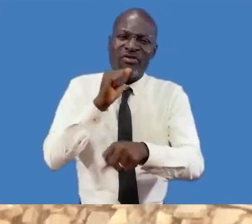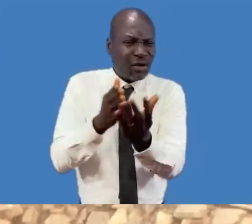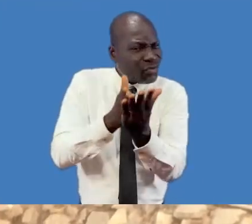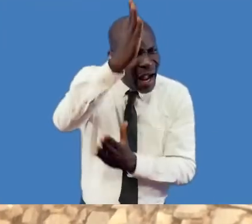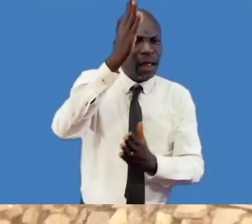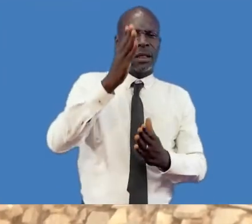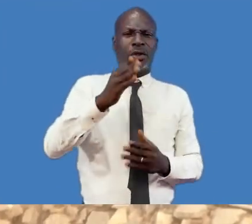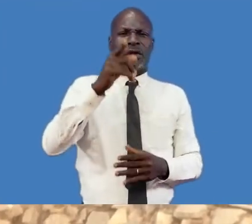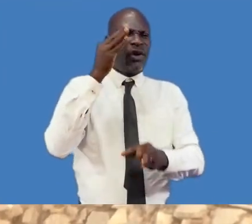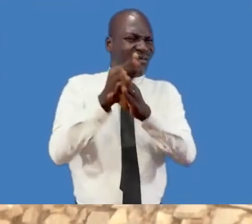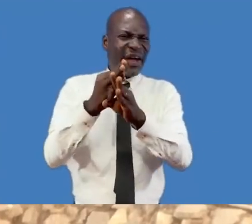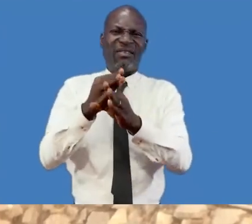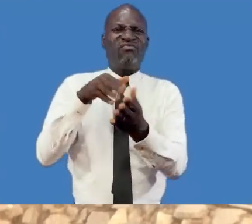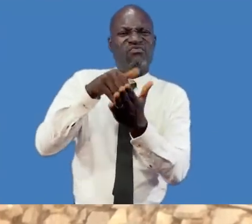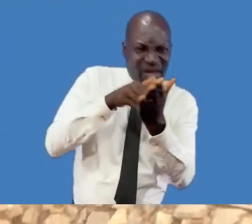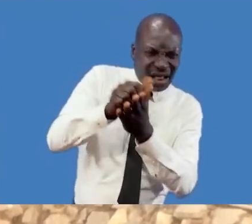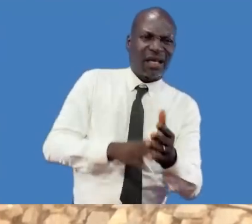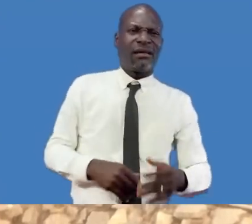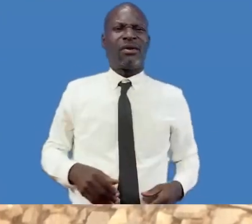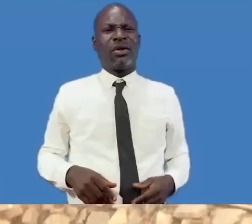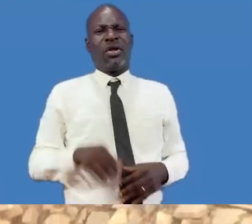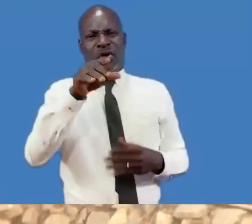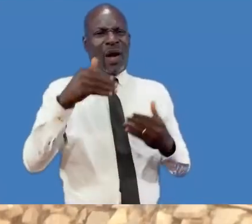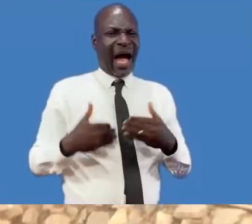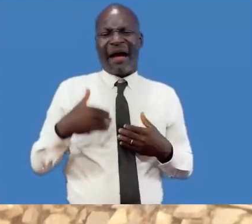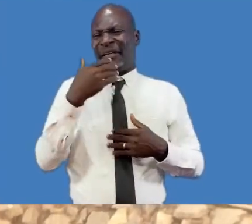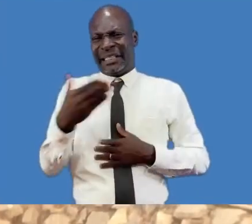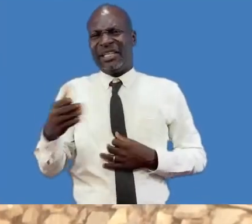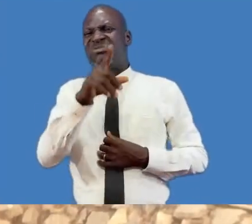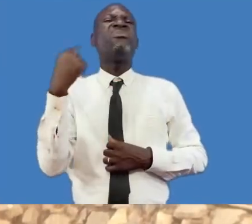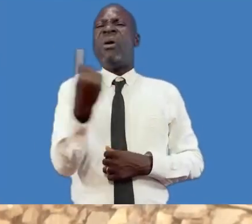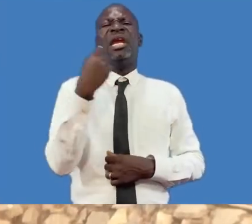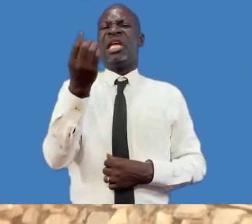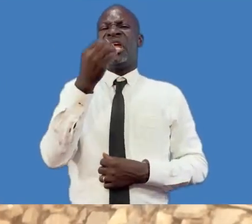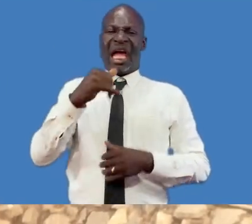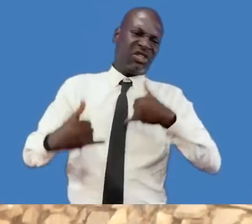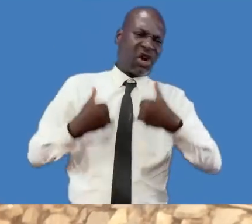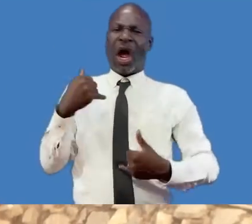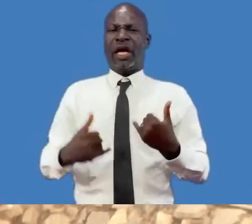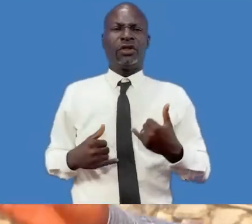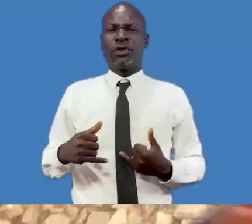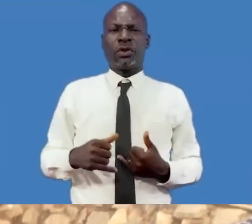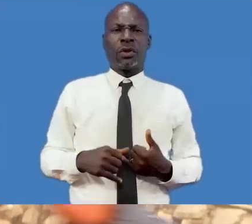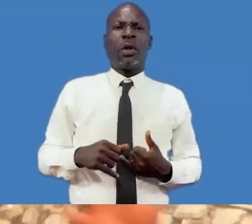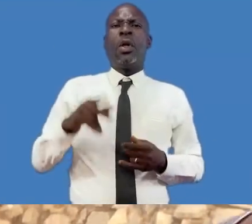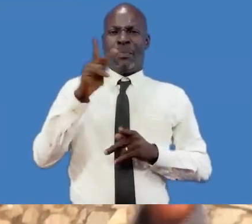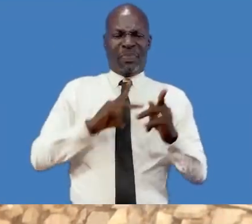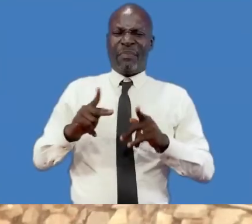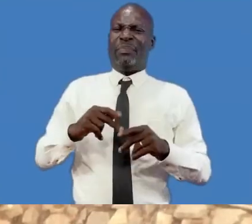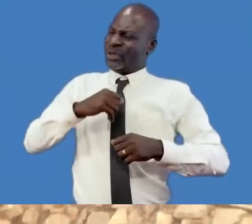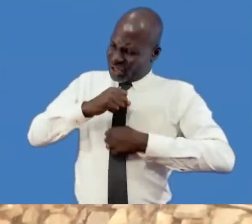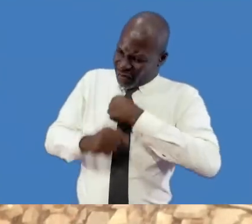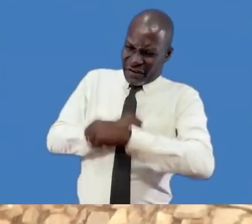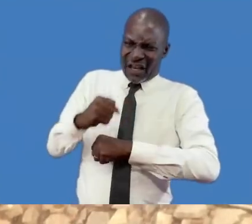papa wunya bribia wo nko na wodi wonnim sa woni a won wakire won bebre